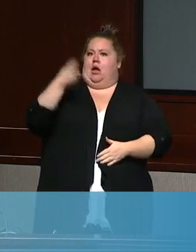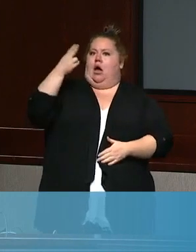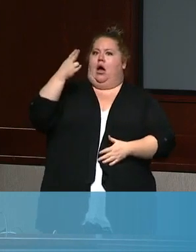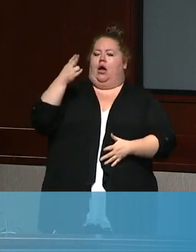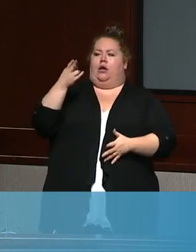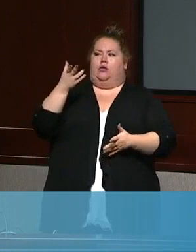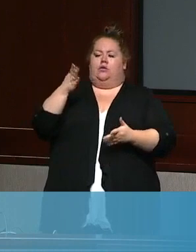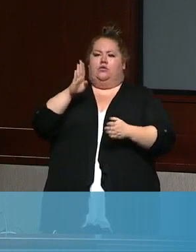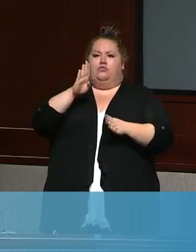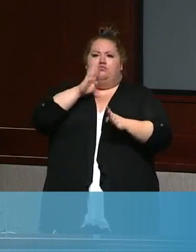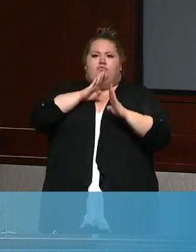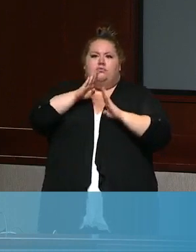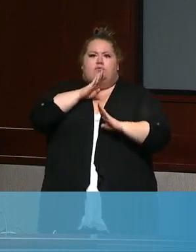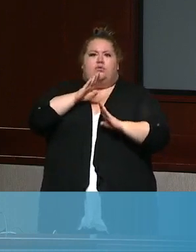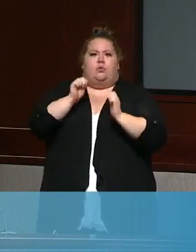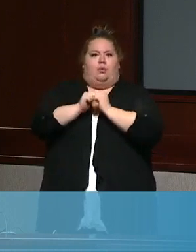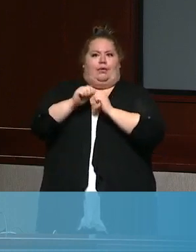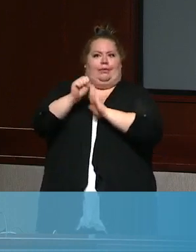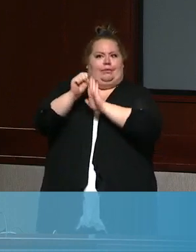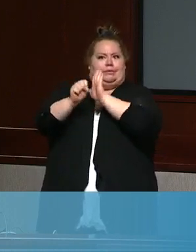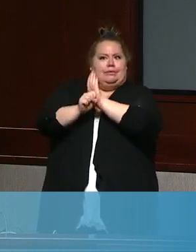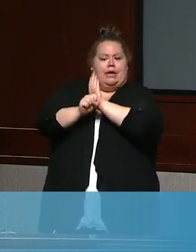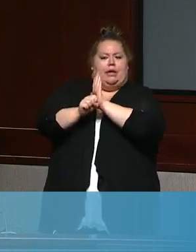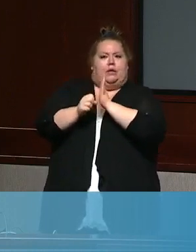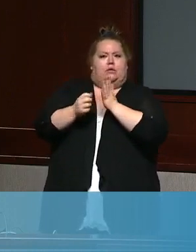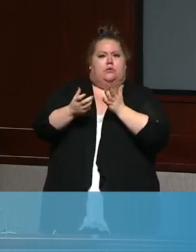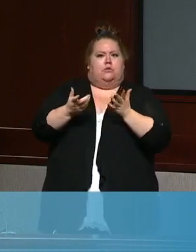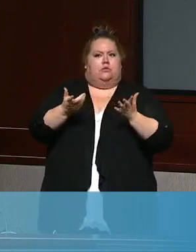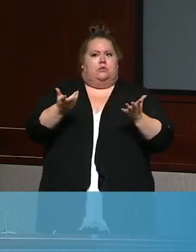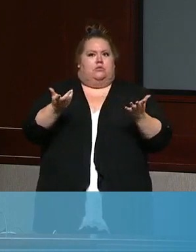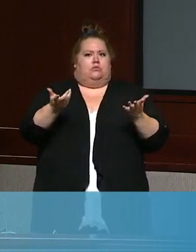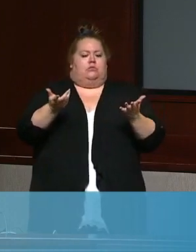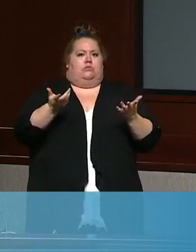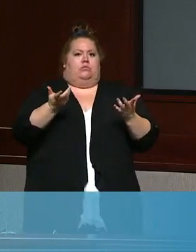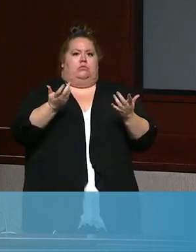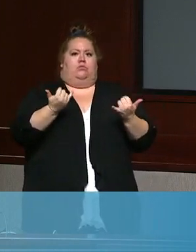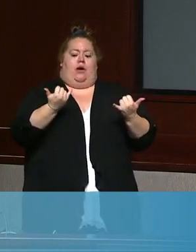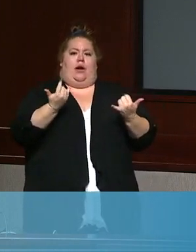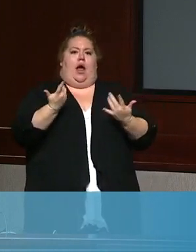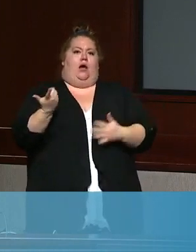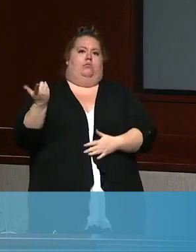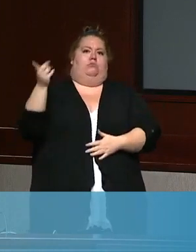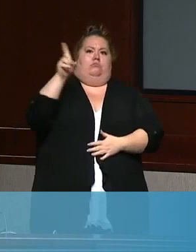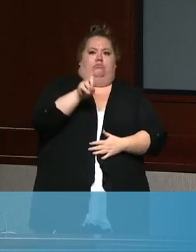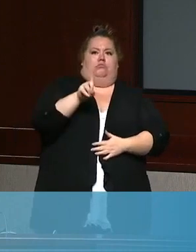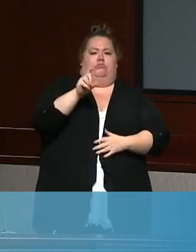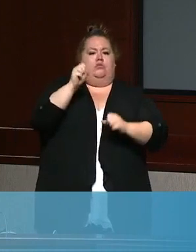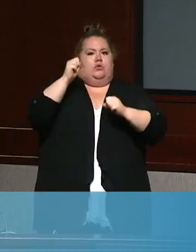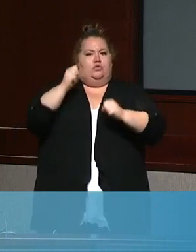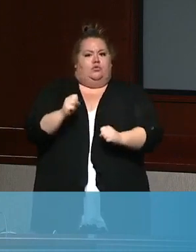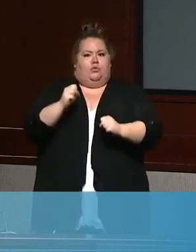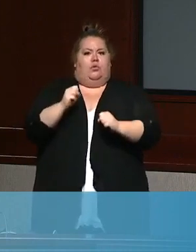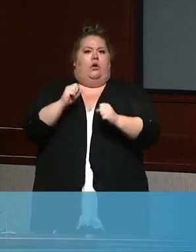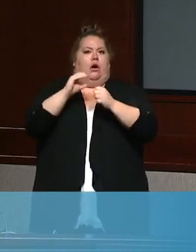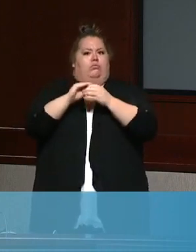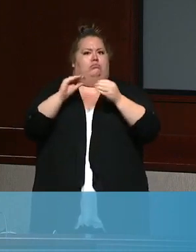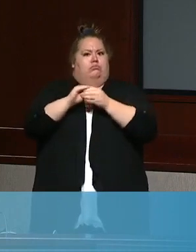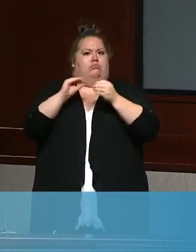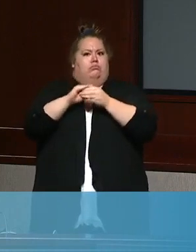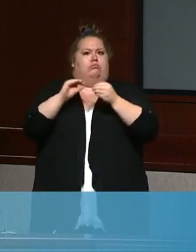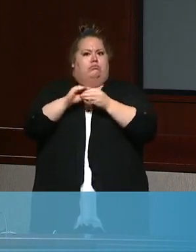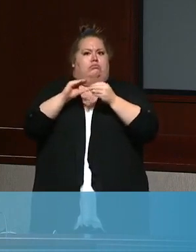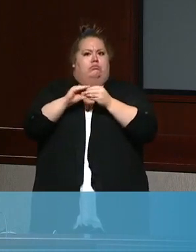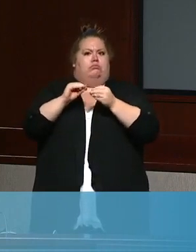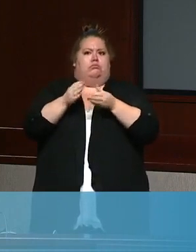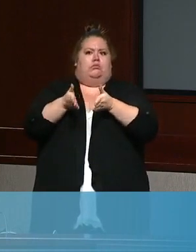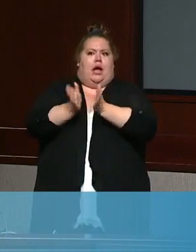into, what made you come out with such a strong statement today, asking the state